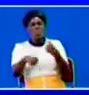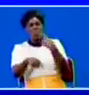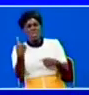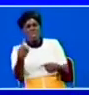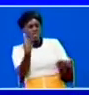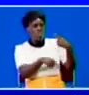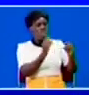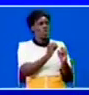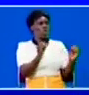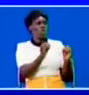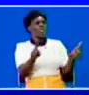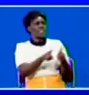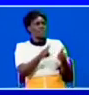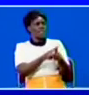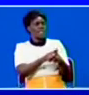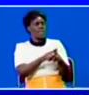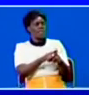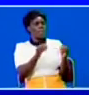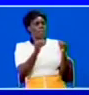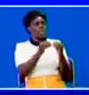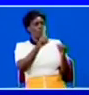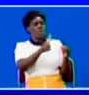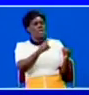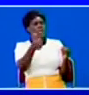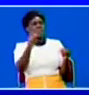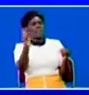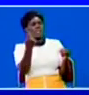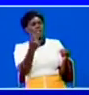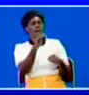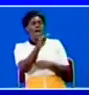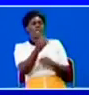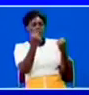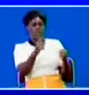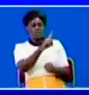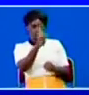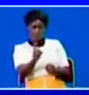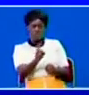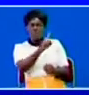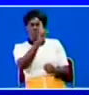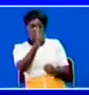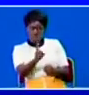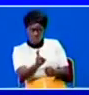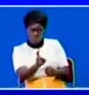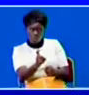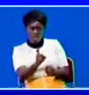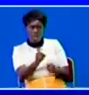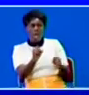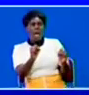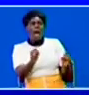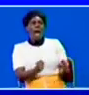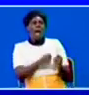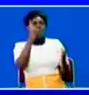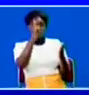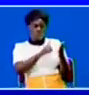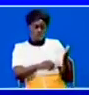of August, we will still have to face each other as Kenyans and ask the hard questions. Questions about what it will take for us to have